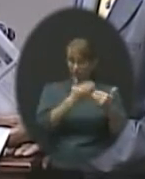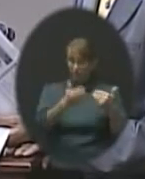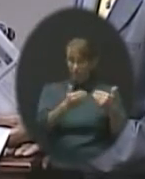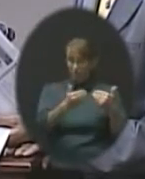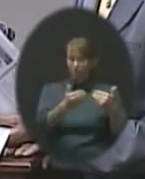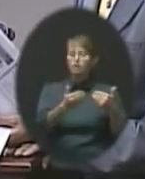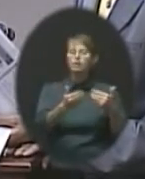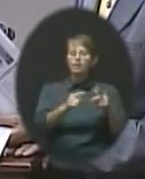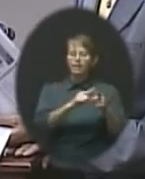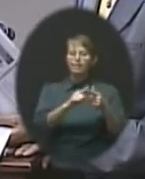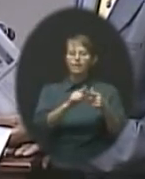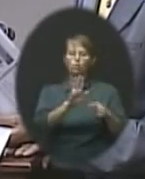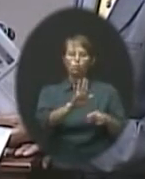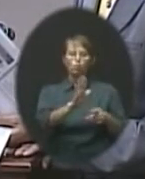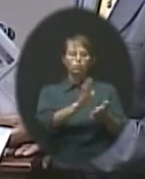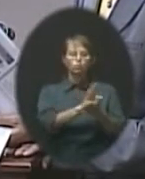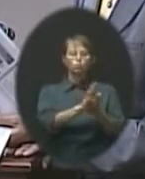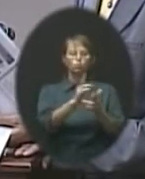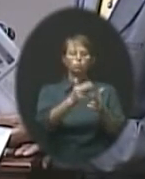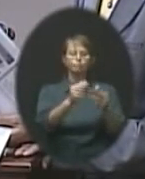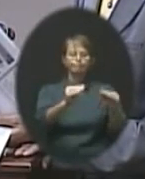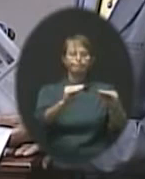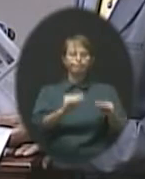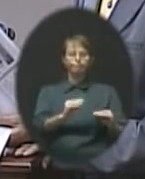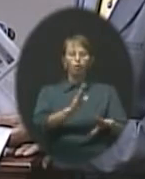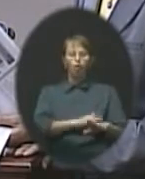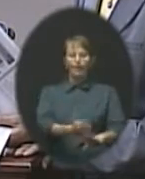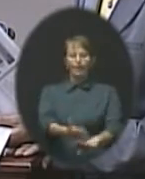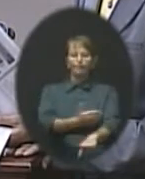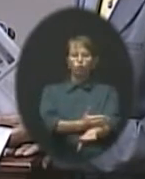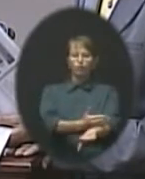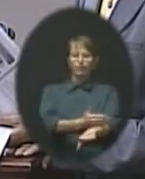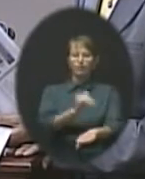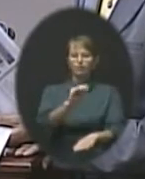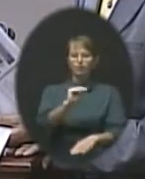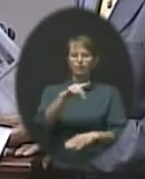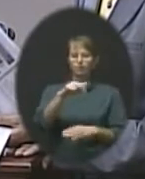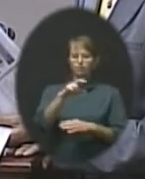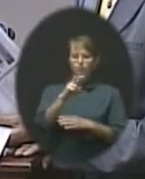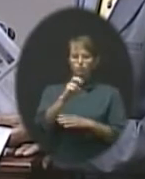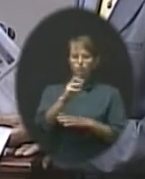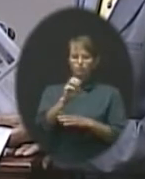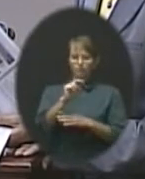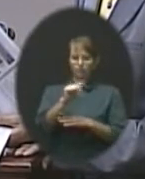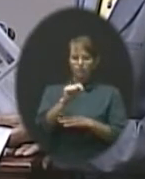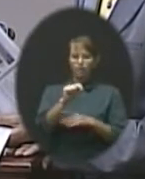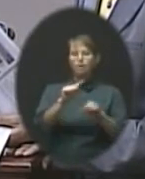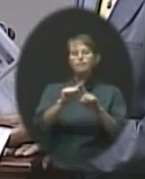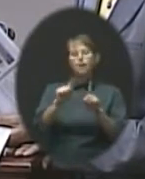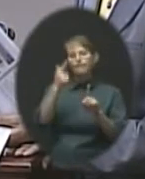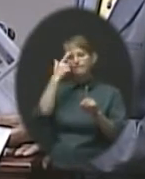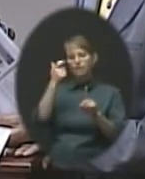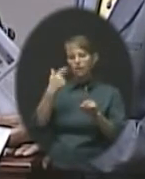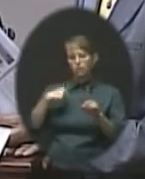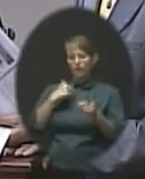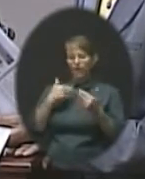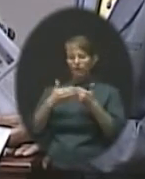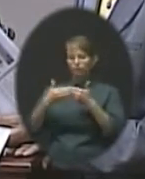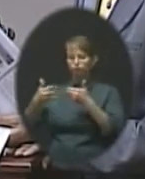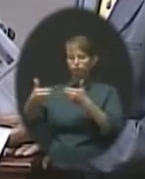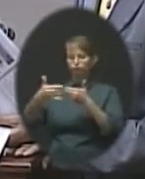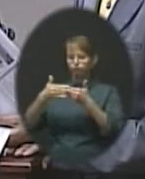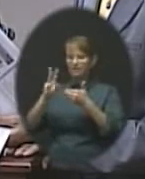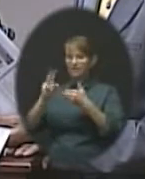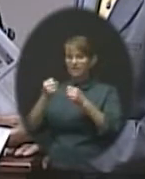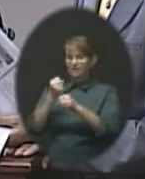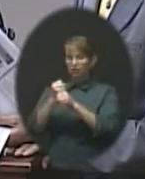on improvement. In some of these, because we have 6 years to make it, we're still seeking clarity from the state that, okay, what if